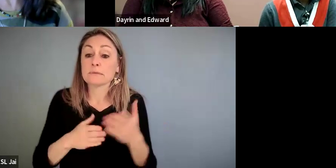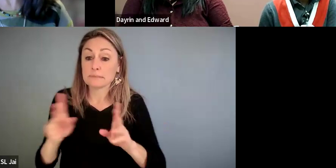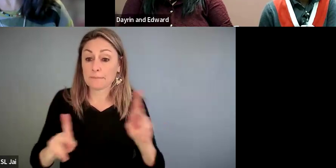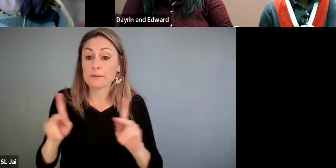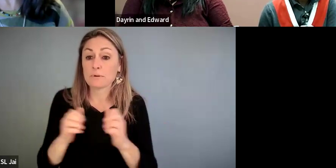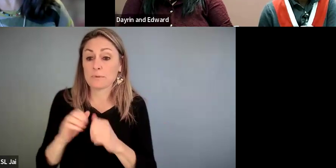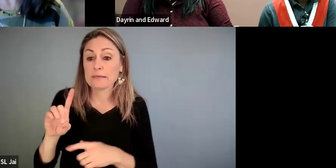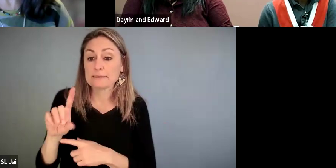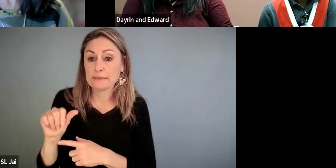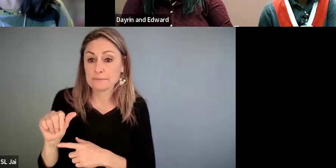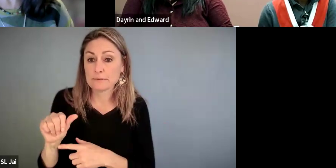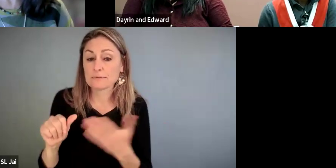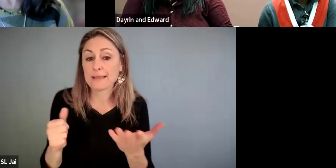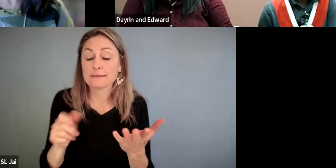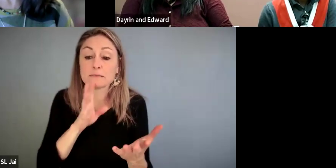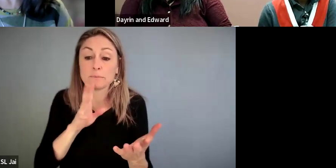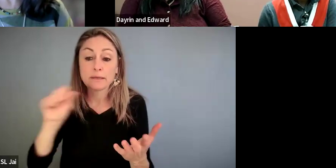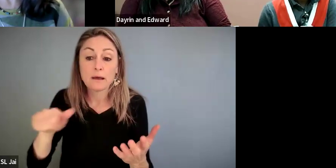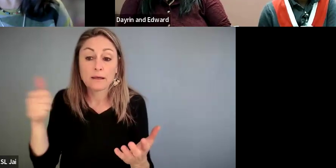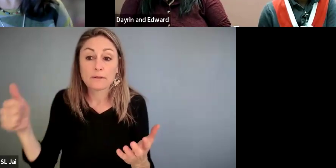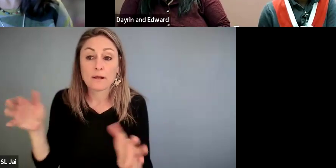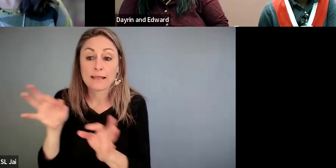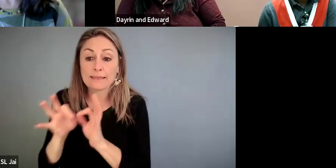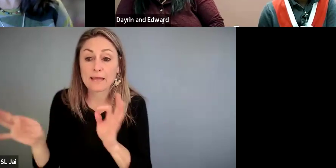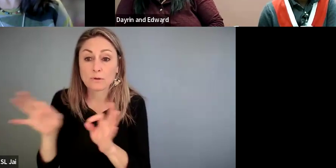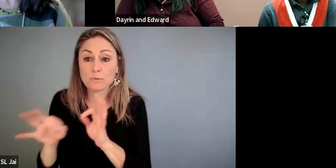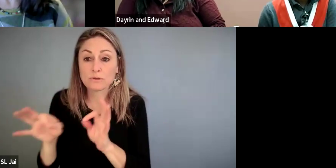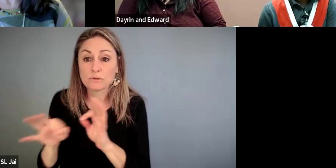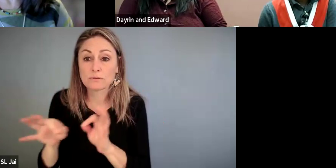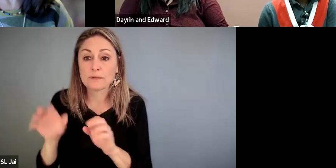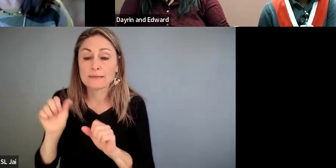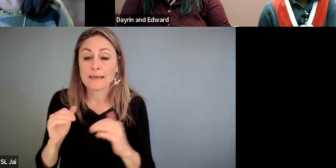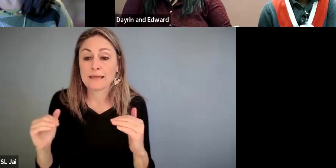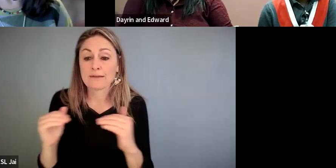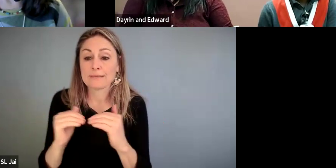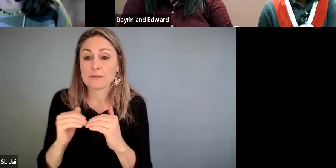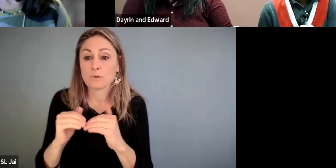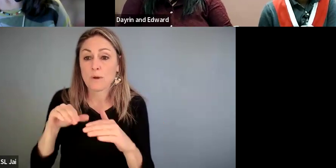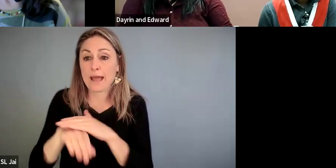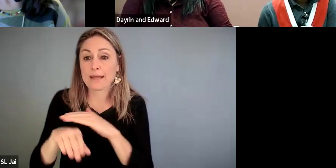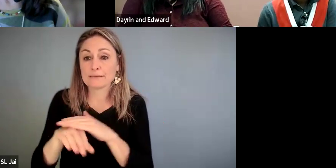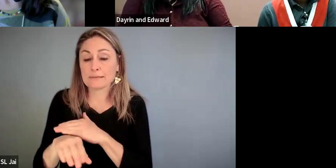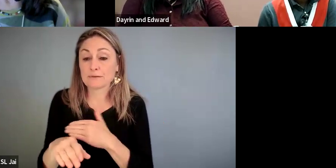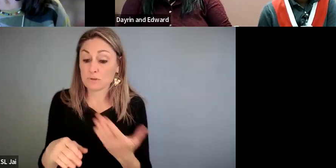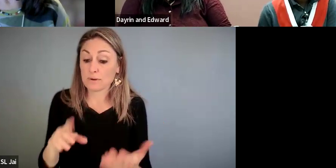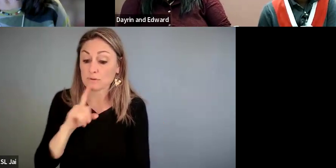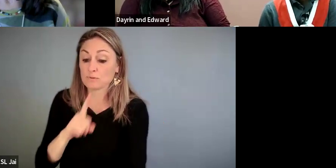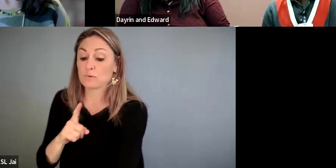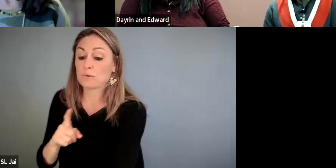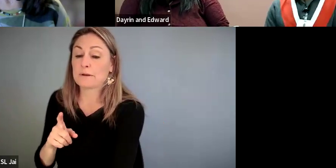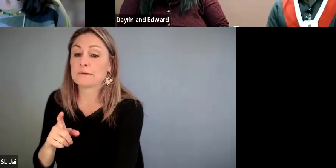disabilities who speak other language, they can get an equal access. So that's really